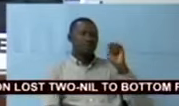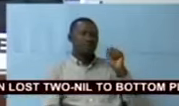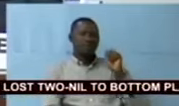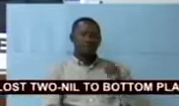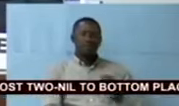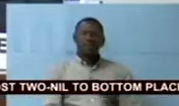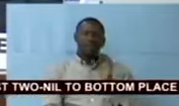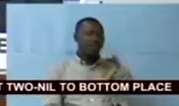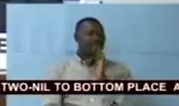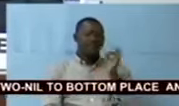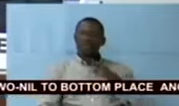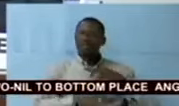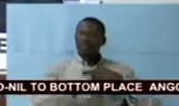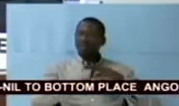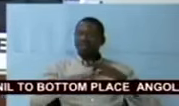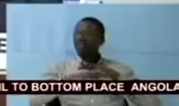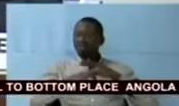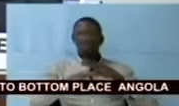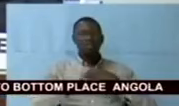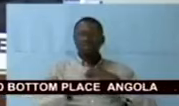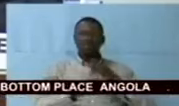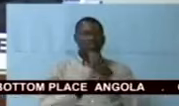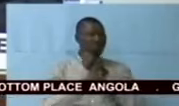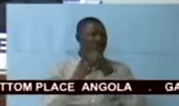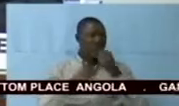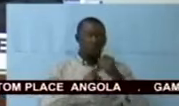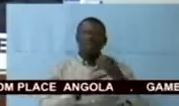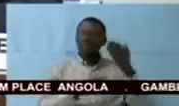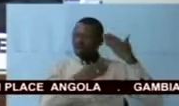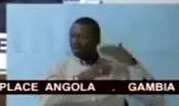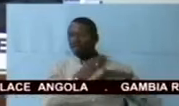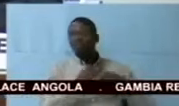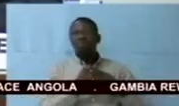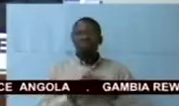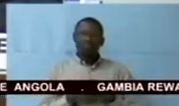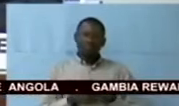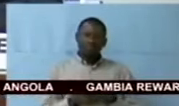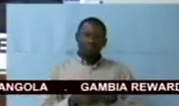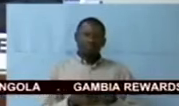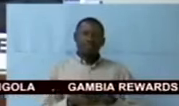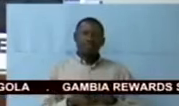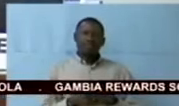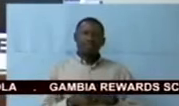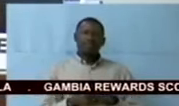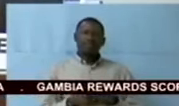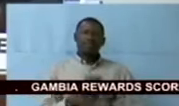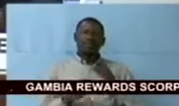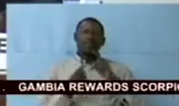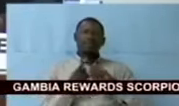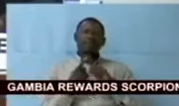That is a very interesting one. Munya case the amulet Mayalonko and Yabo water back. And